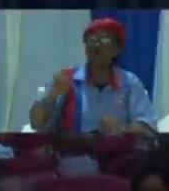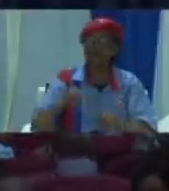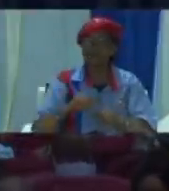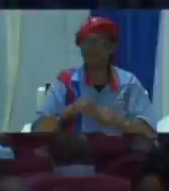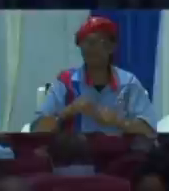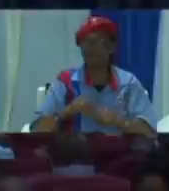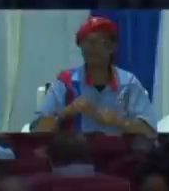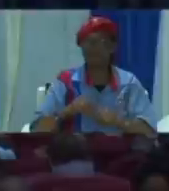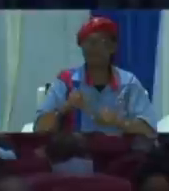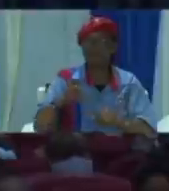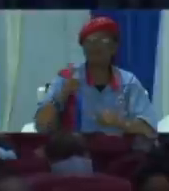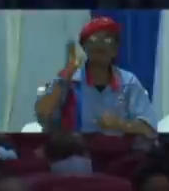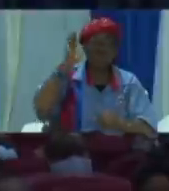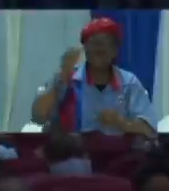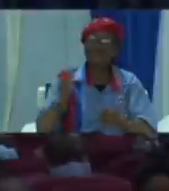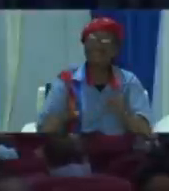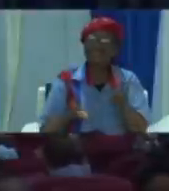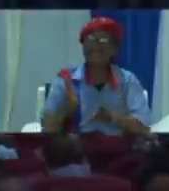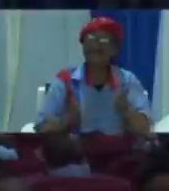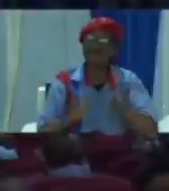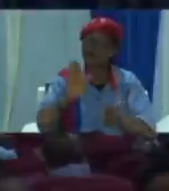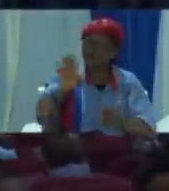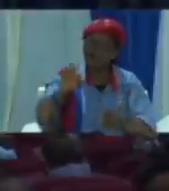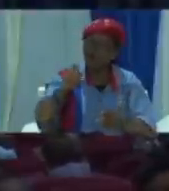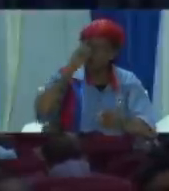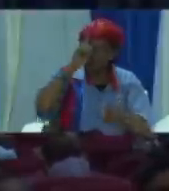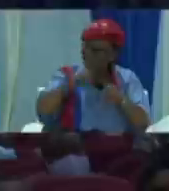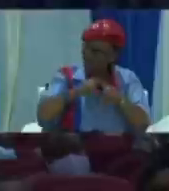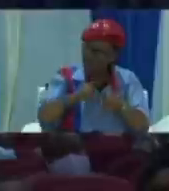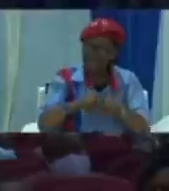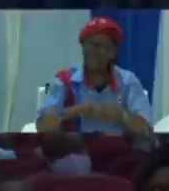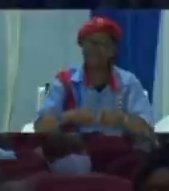You shall serve your brother.